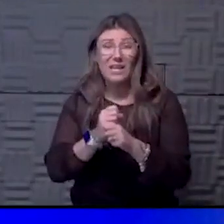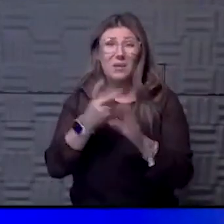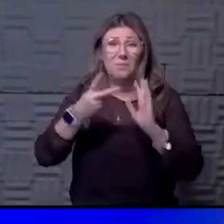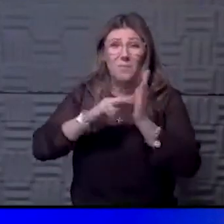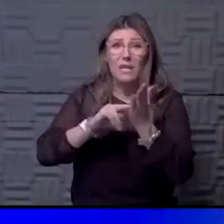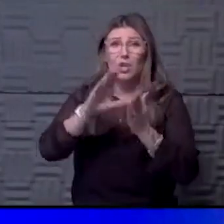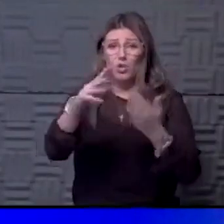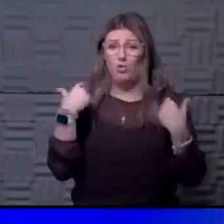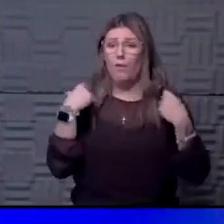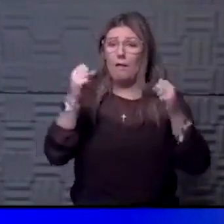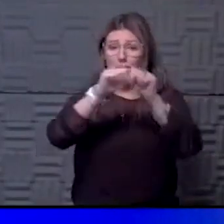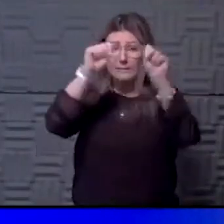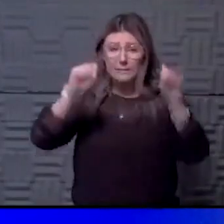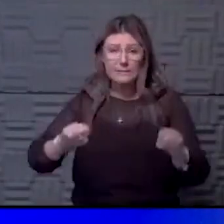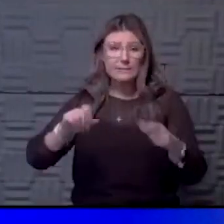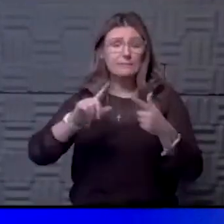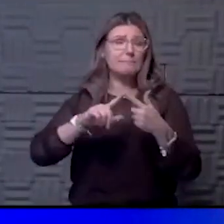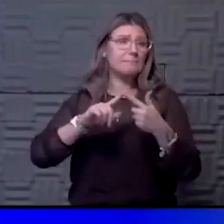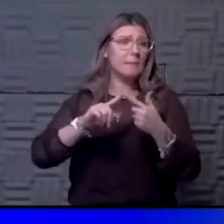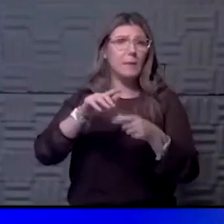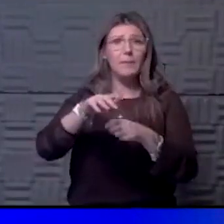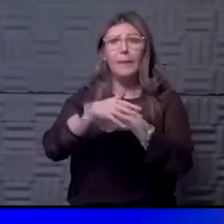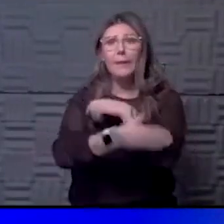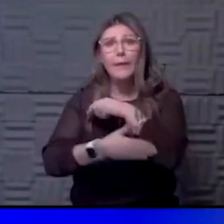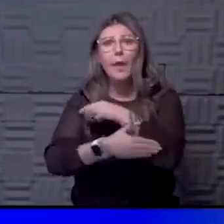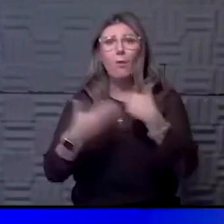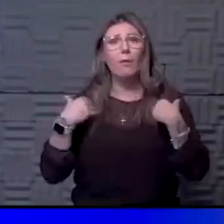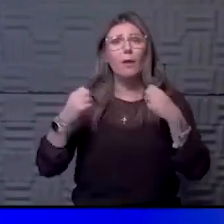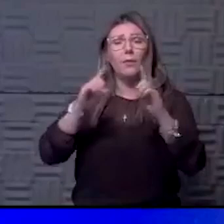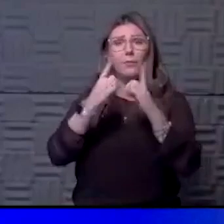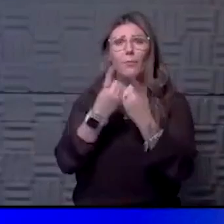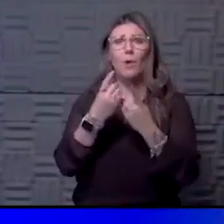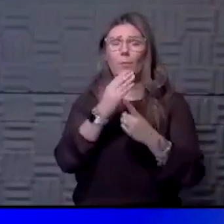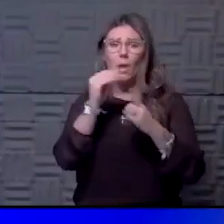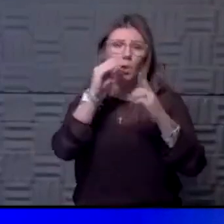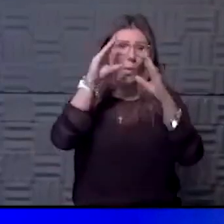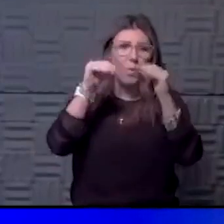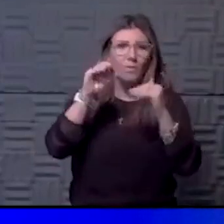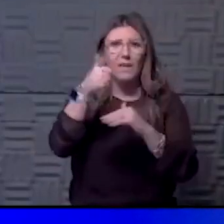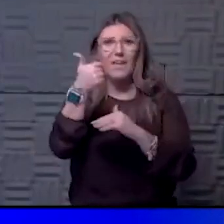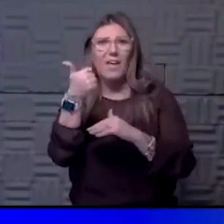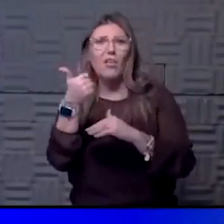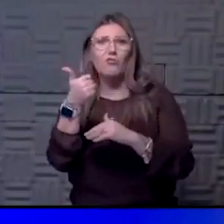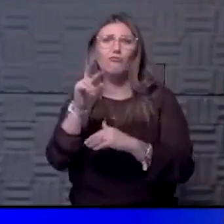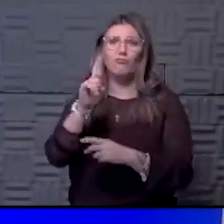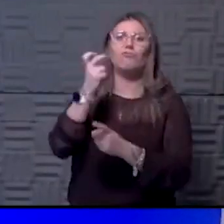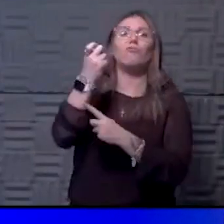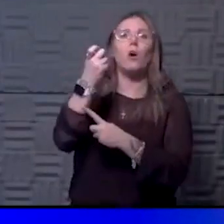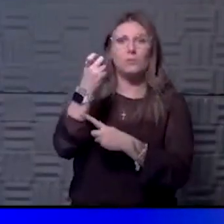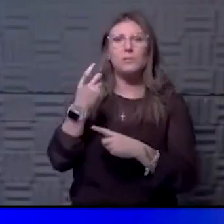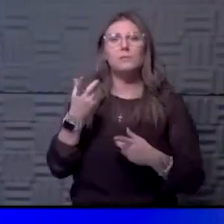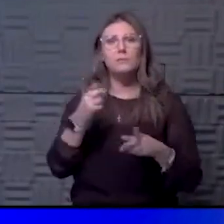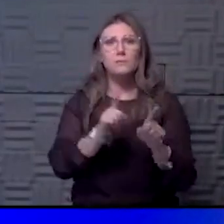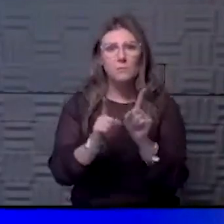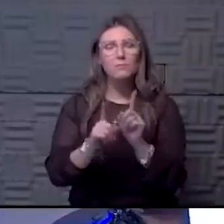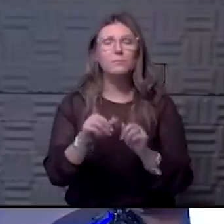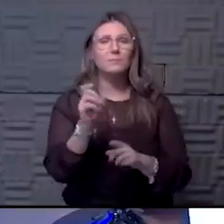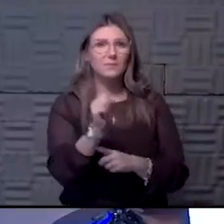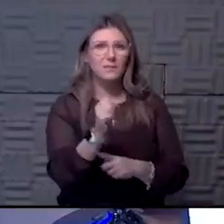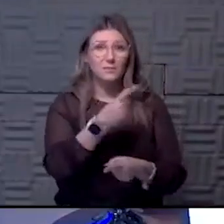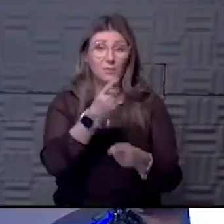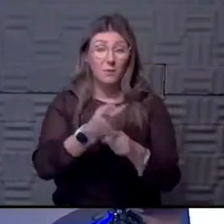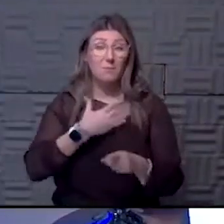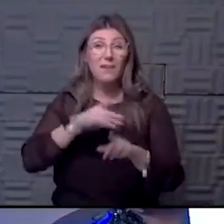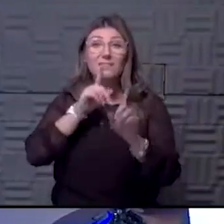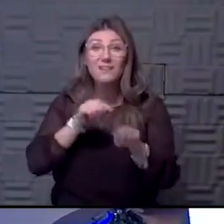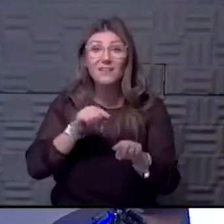system or your health care provider, your county health department, and then hopefully these other commercial pharmacy entities as well. Yeah, I think that's right. Here's my